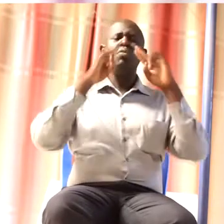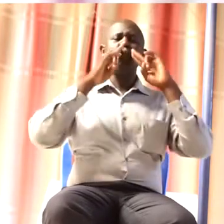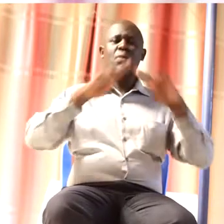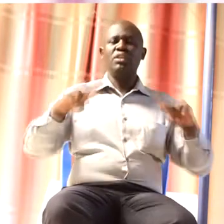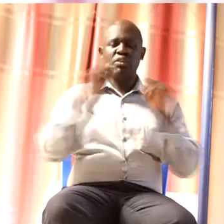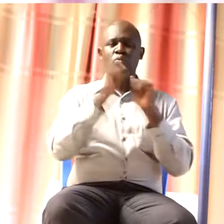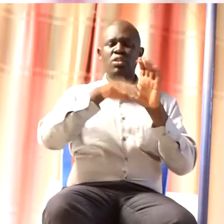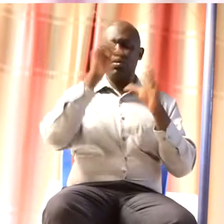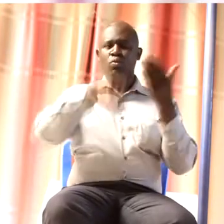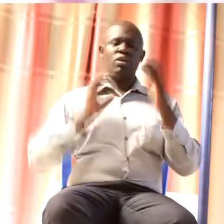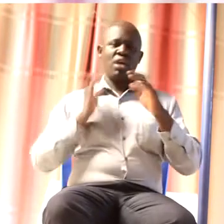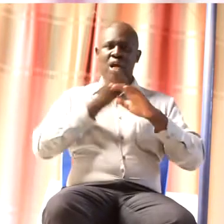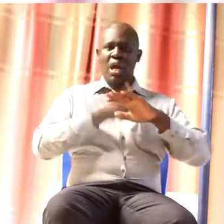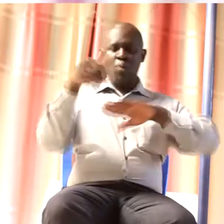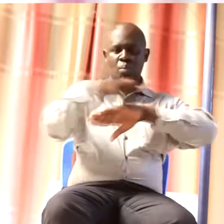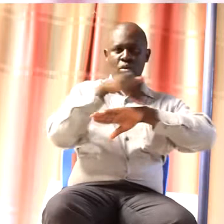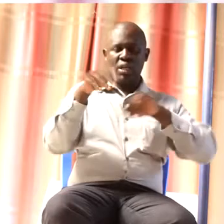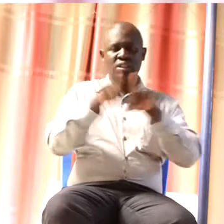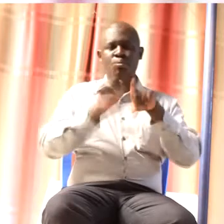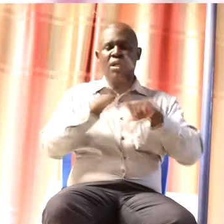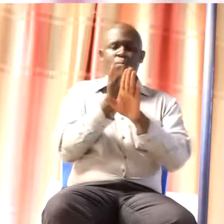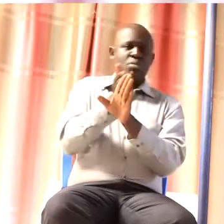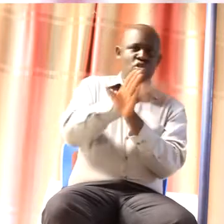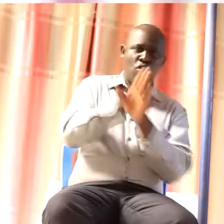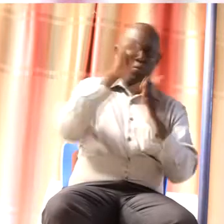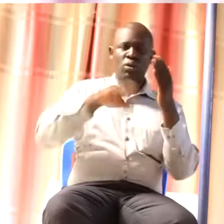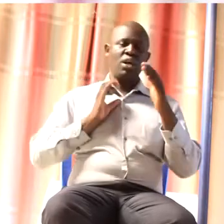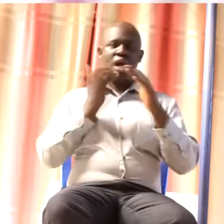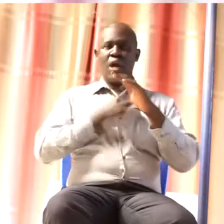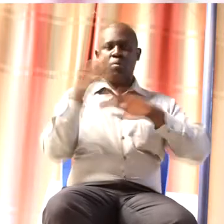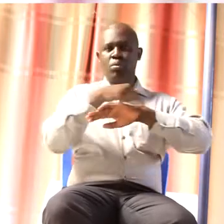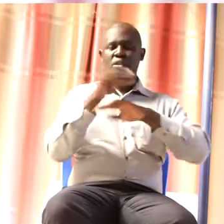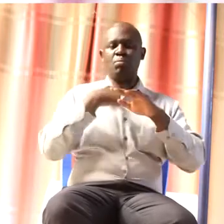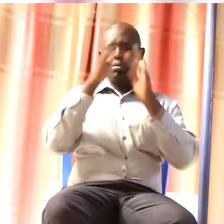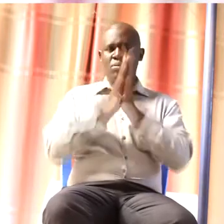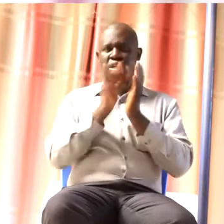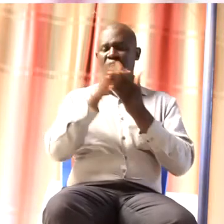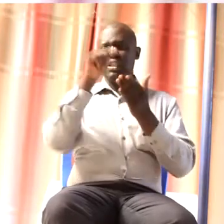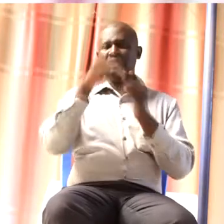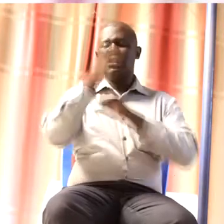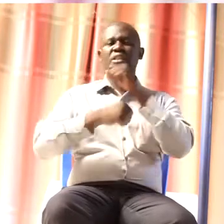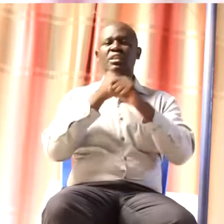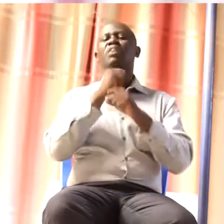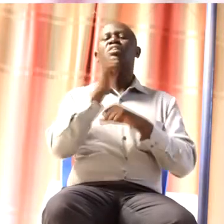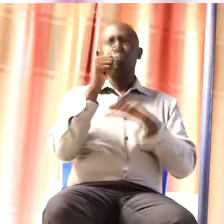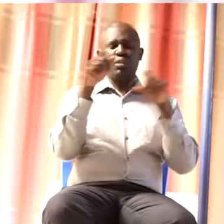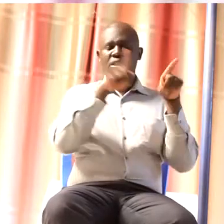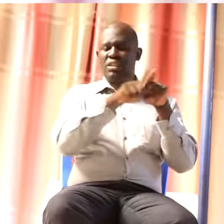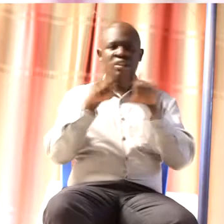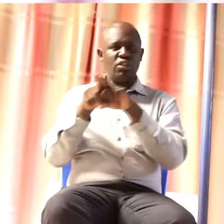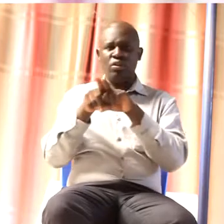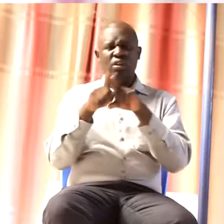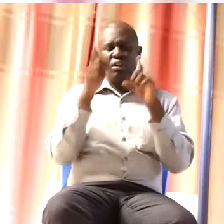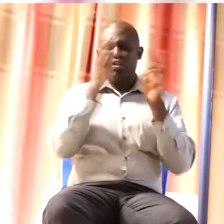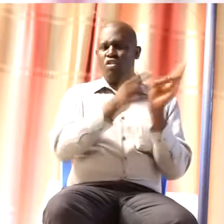borders and even beyond our borders. I pray that this year is not going to be business as usual, that we shall take what